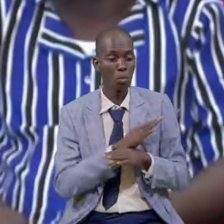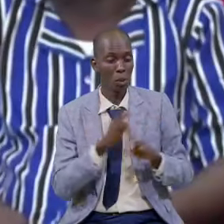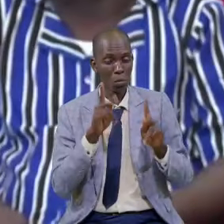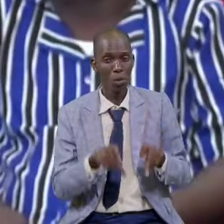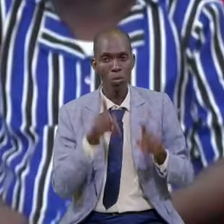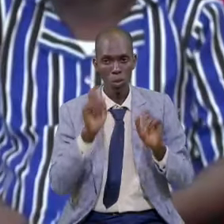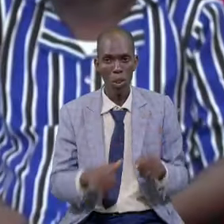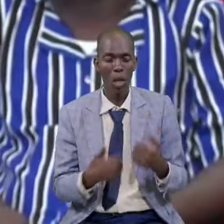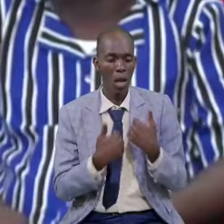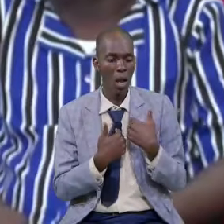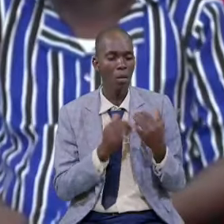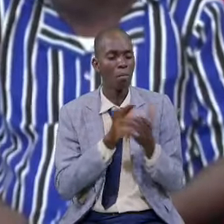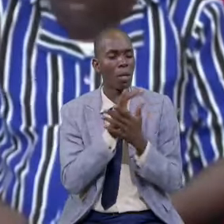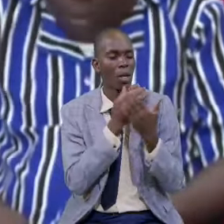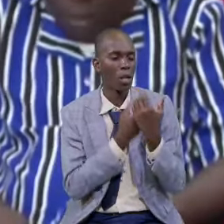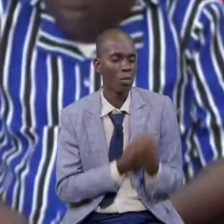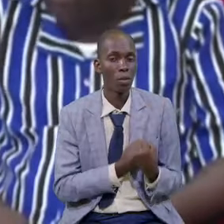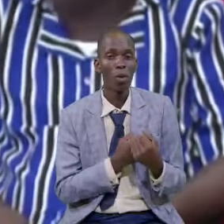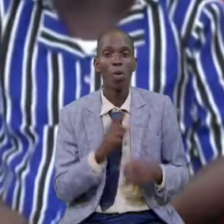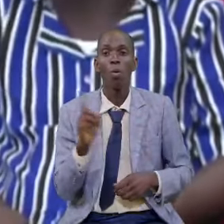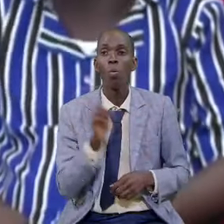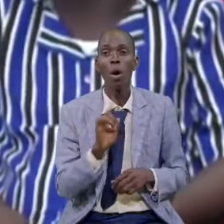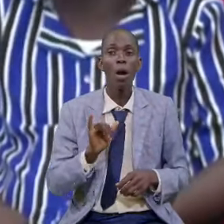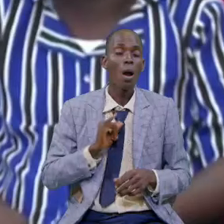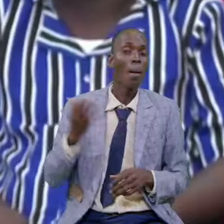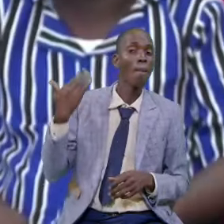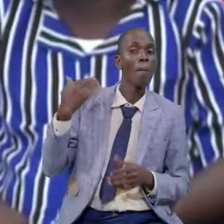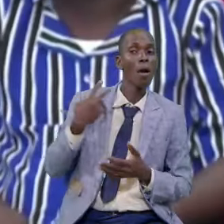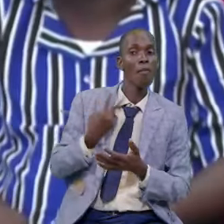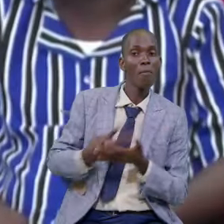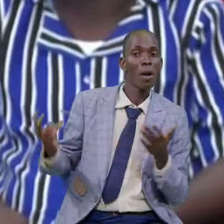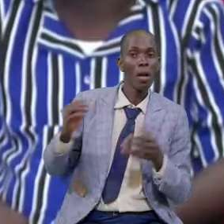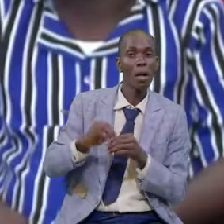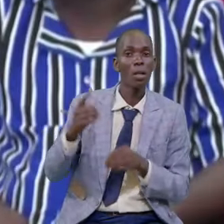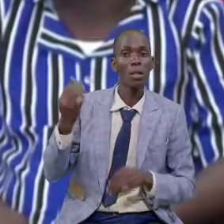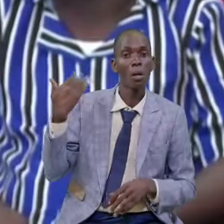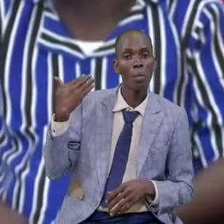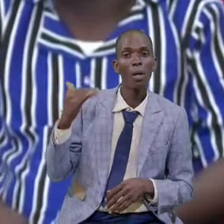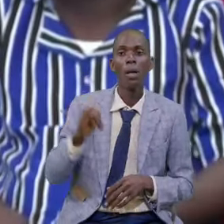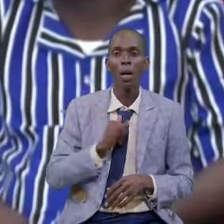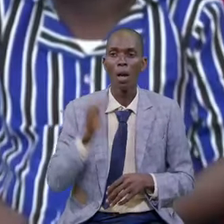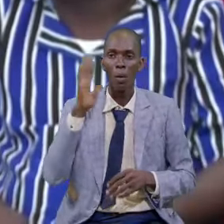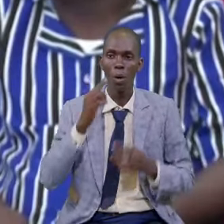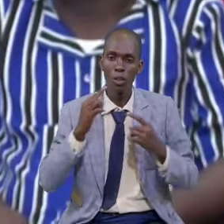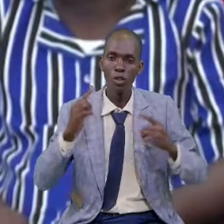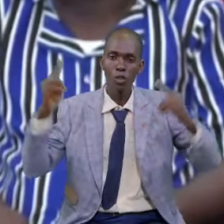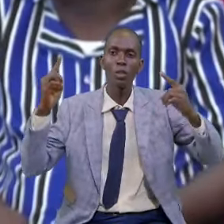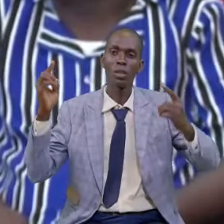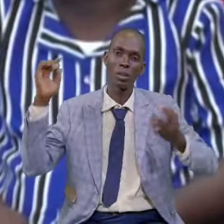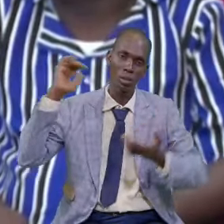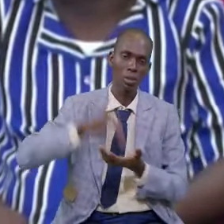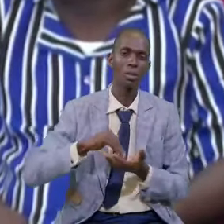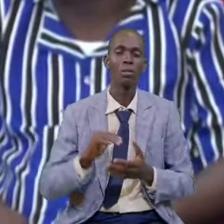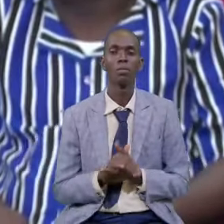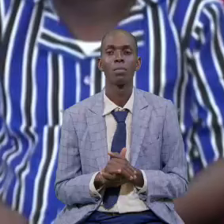confidence. Where I failed in the past, I will succeed now. Where